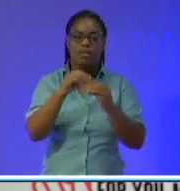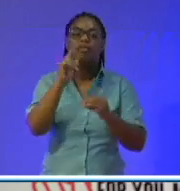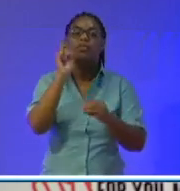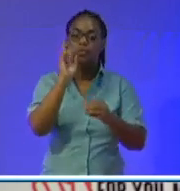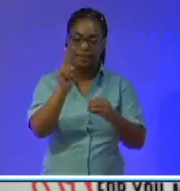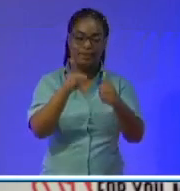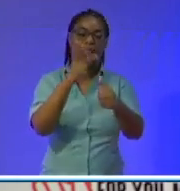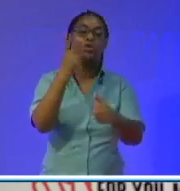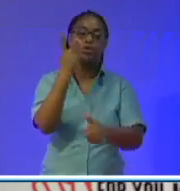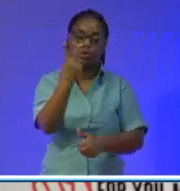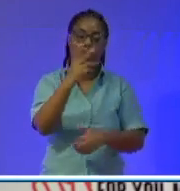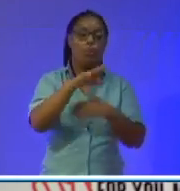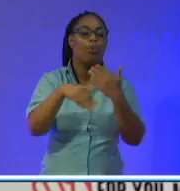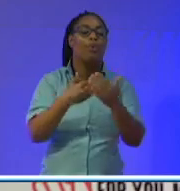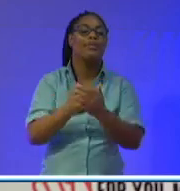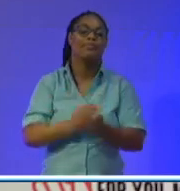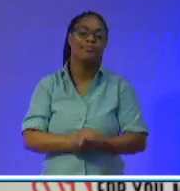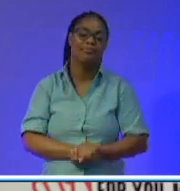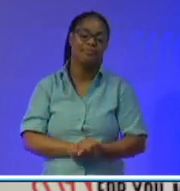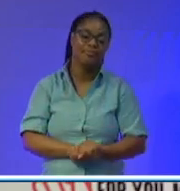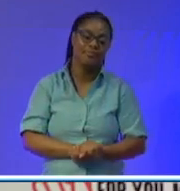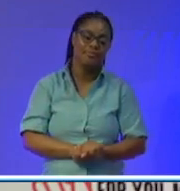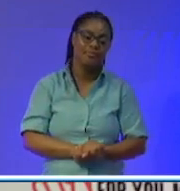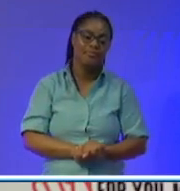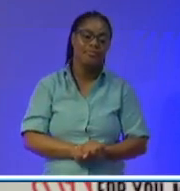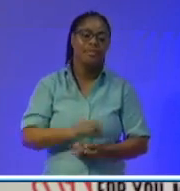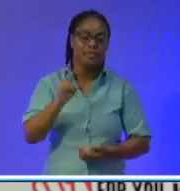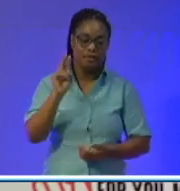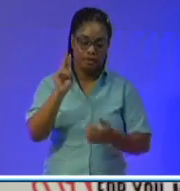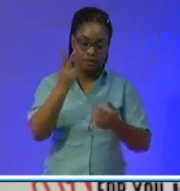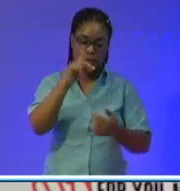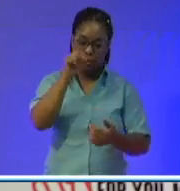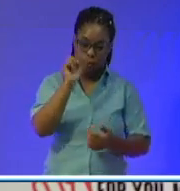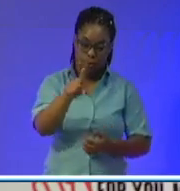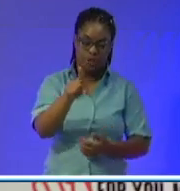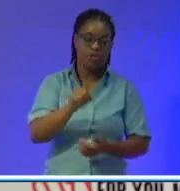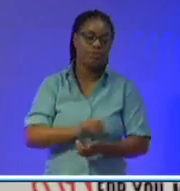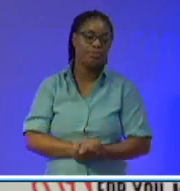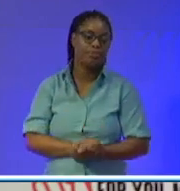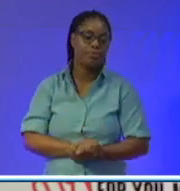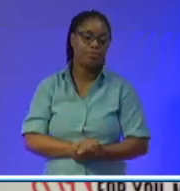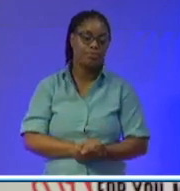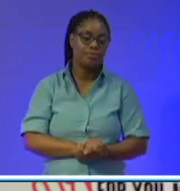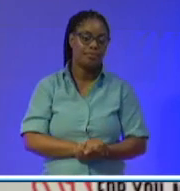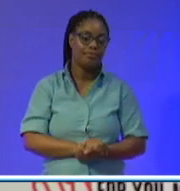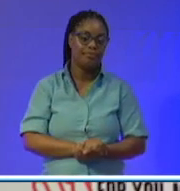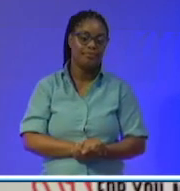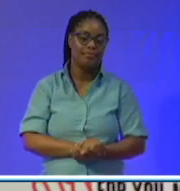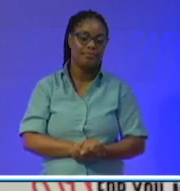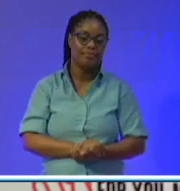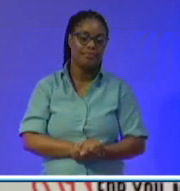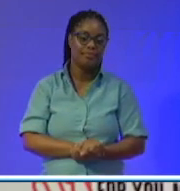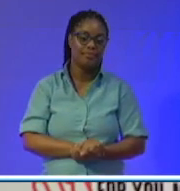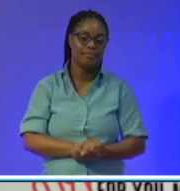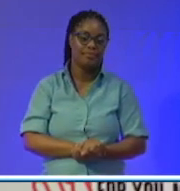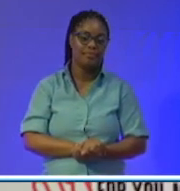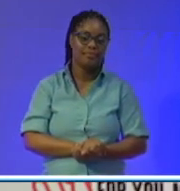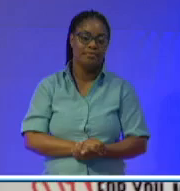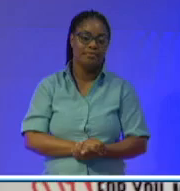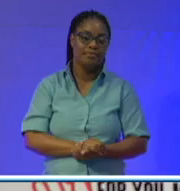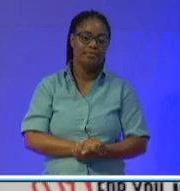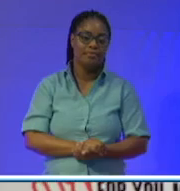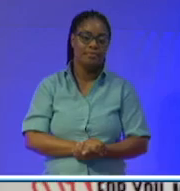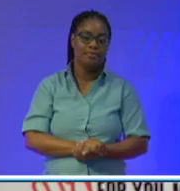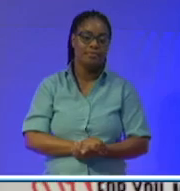of your second question. What he can't answer is the acquisition of vaccine, which is my domain. And as I explained on